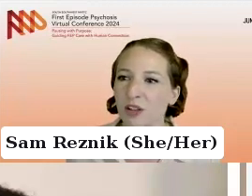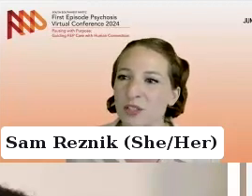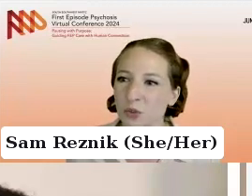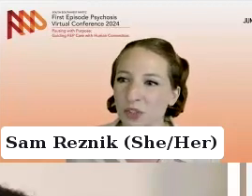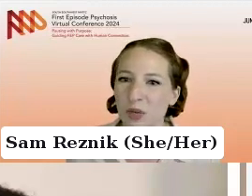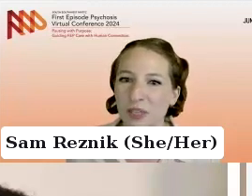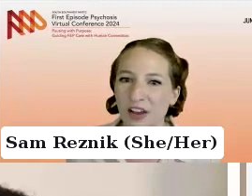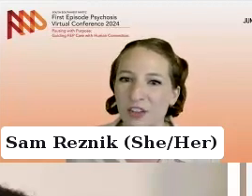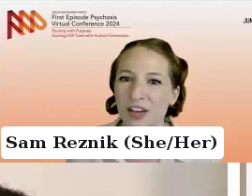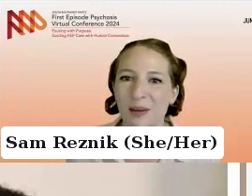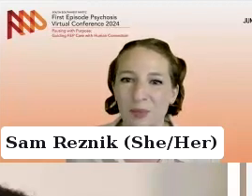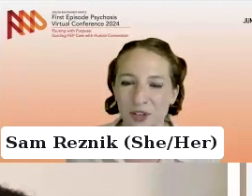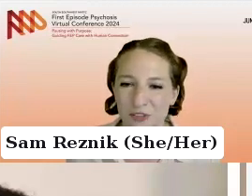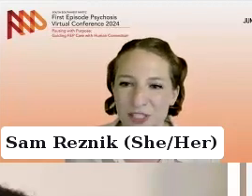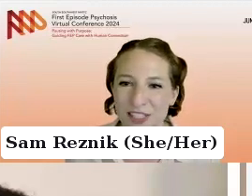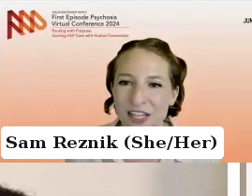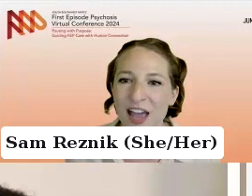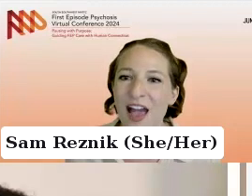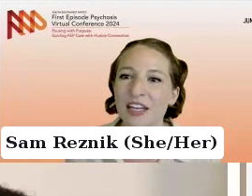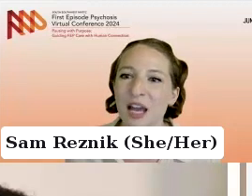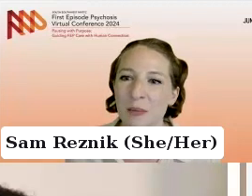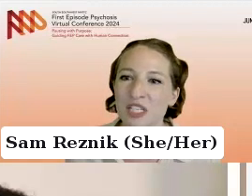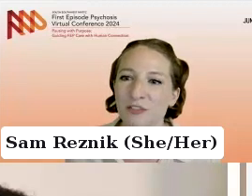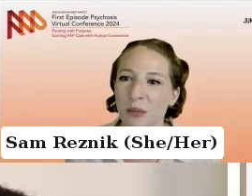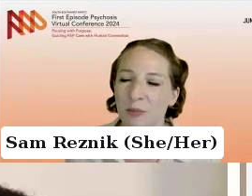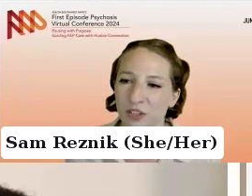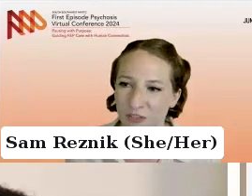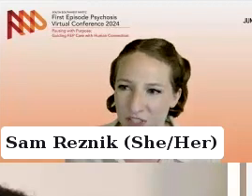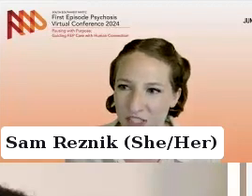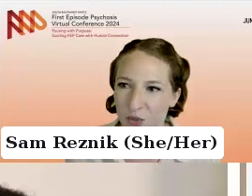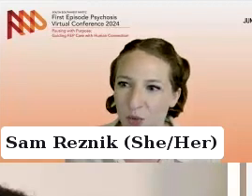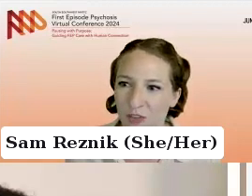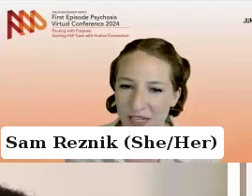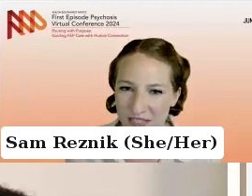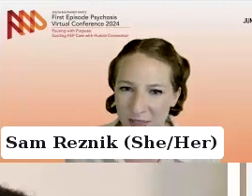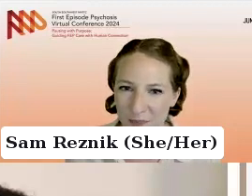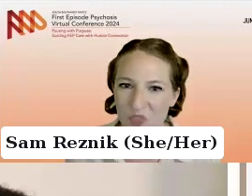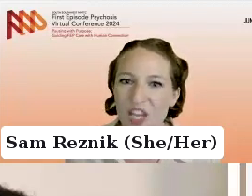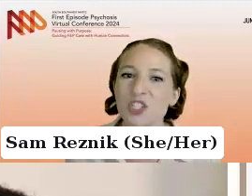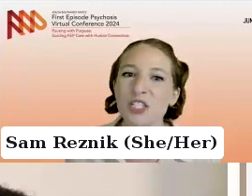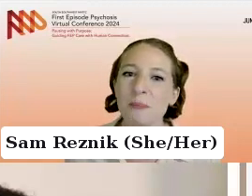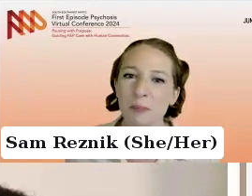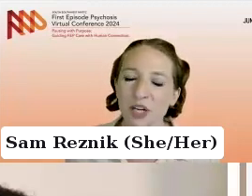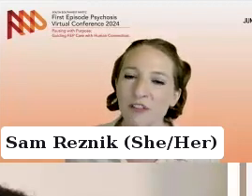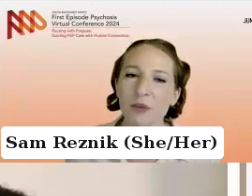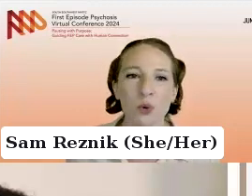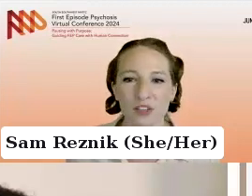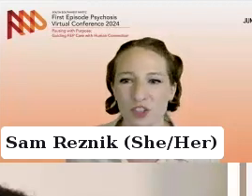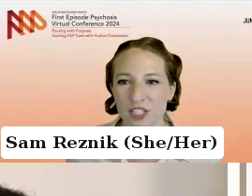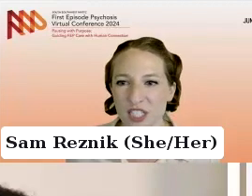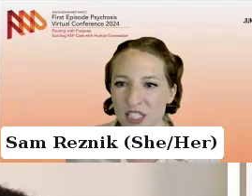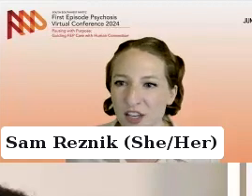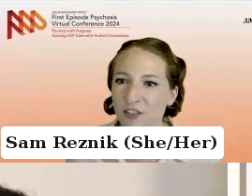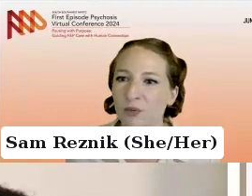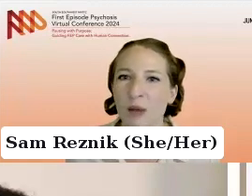from Rollins School of Public Health at Emory University and an MD from Emory University School of Medicine. She's a member of the Board